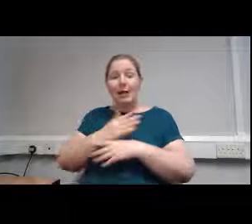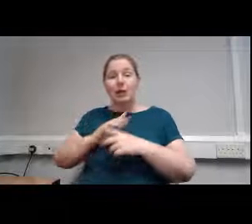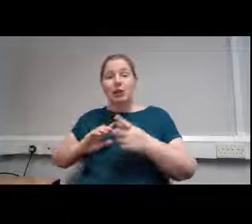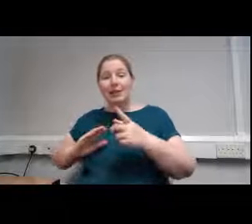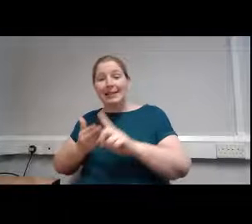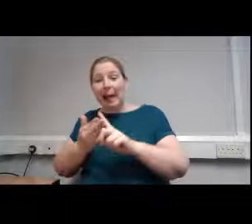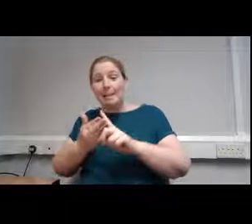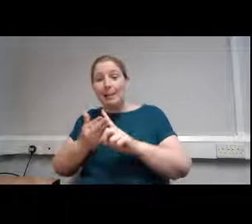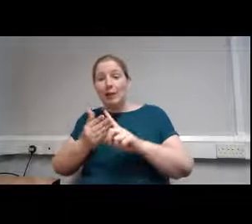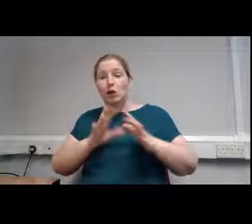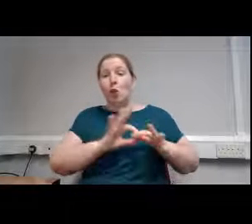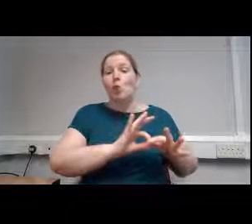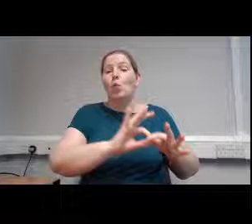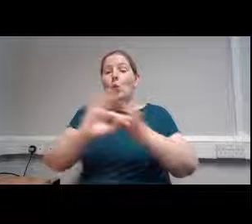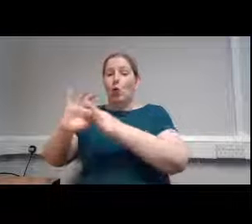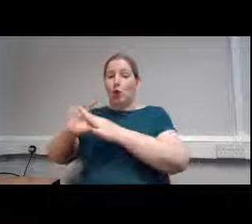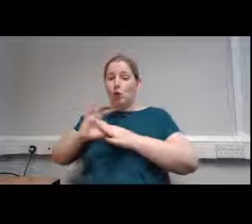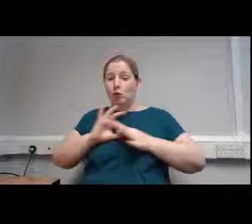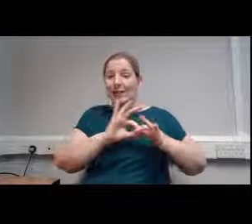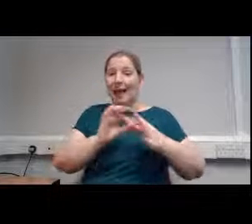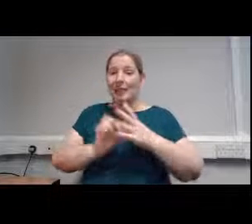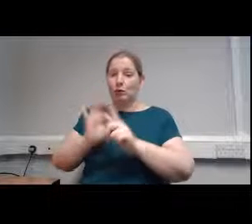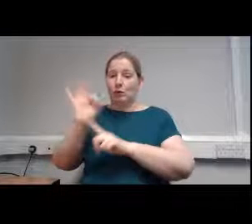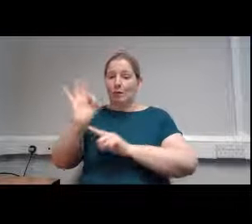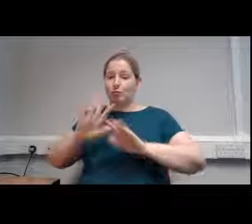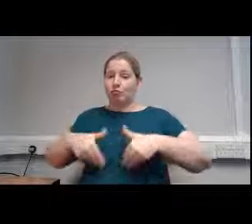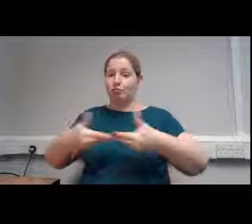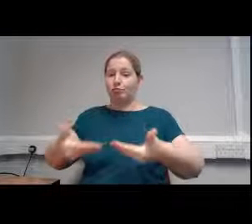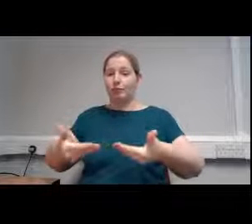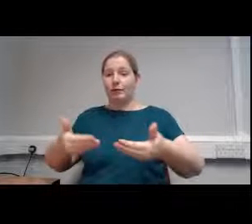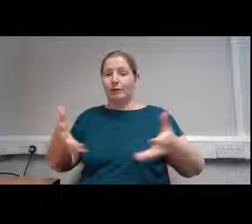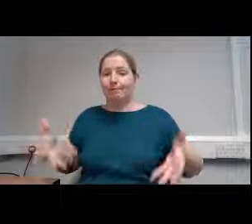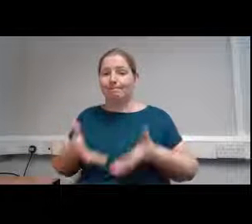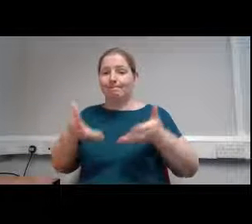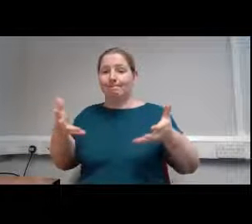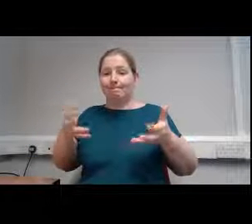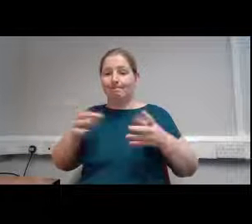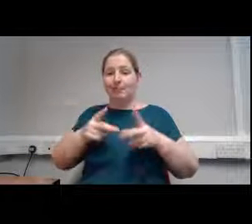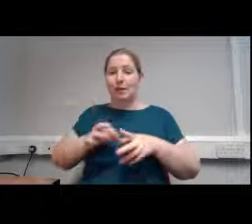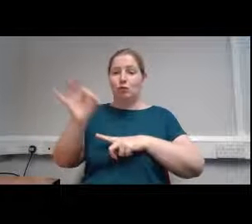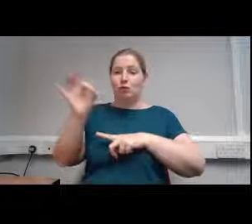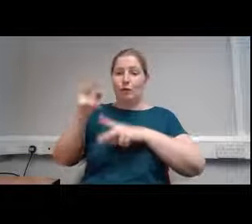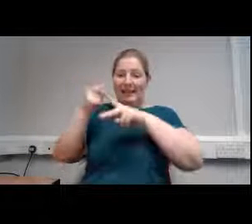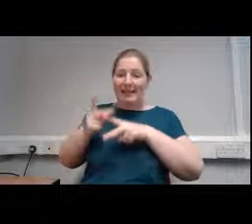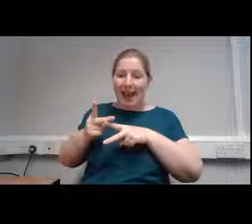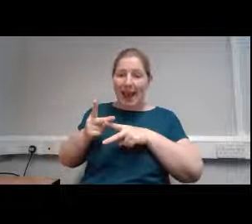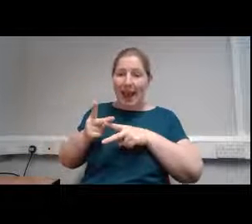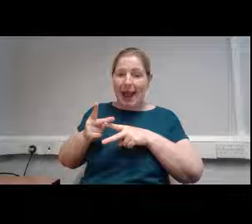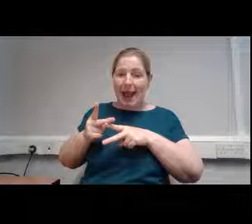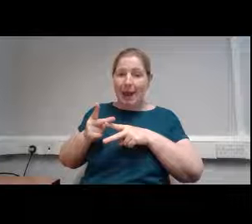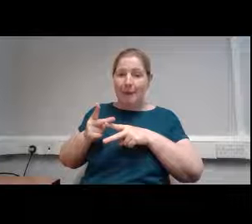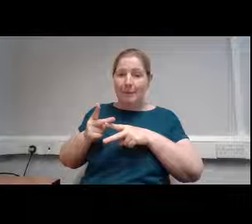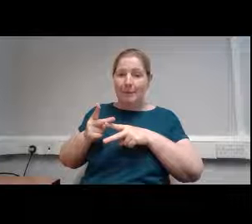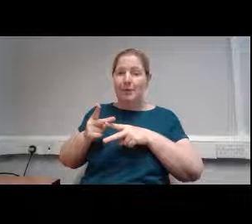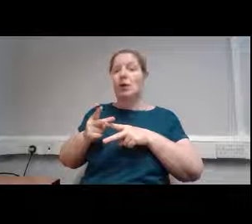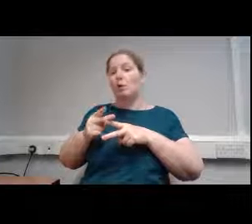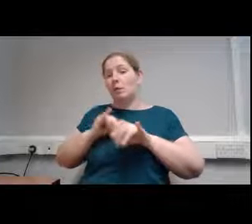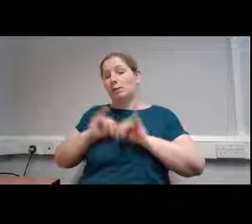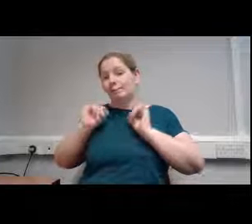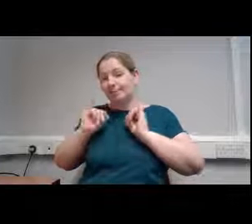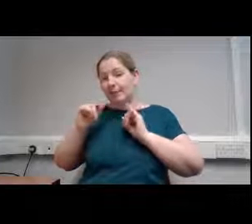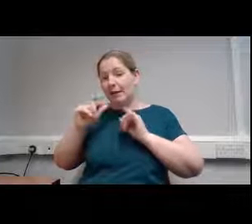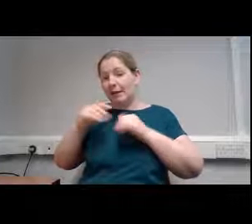to deliver improvements in pain management that can both enhance the care of people living with chronic non-cancer pain and reduce